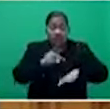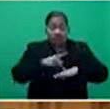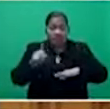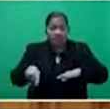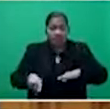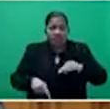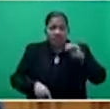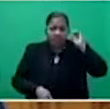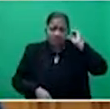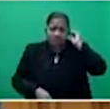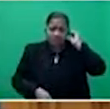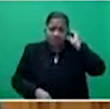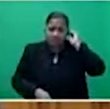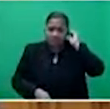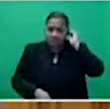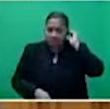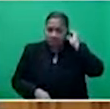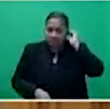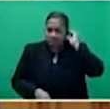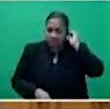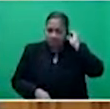Honourable member. And it's irrelevant.